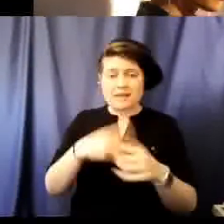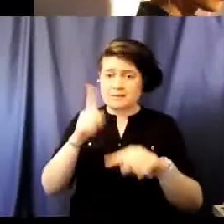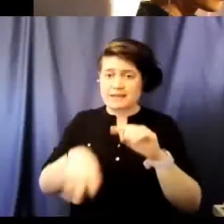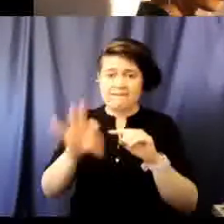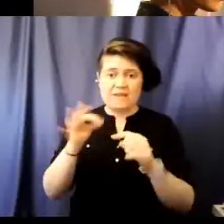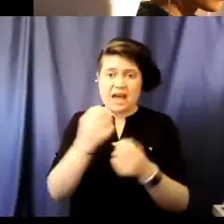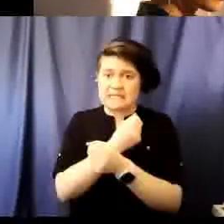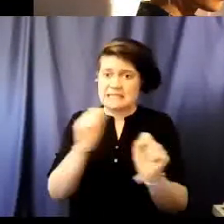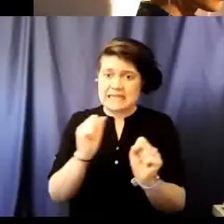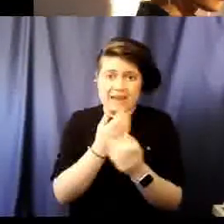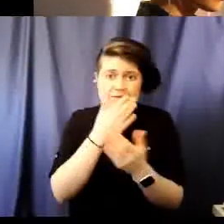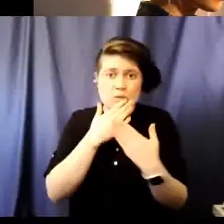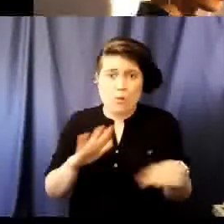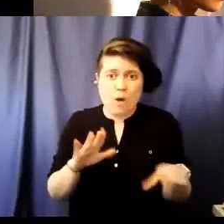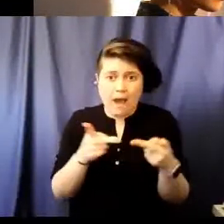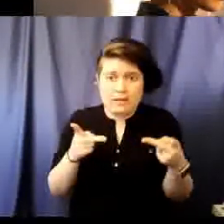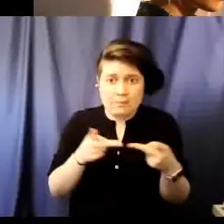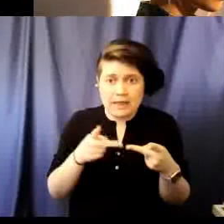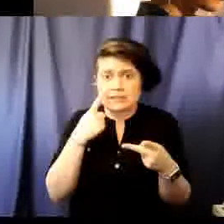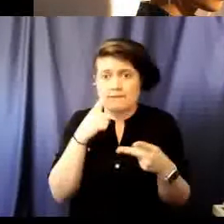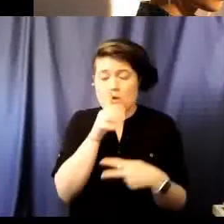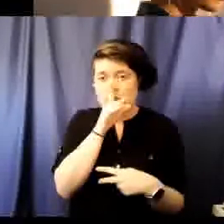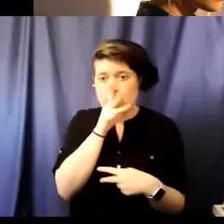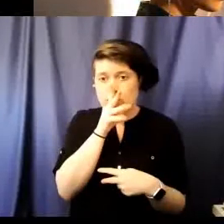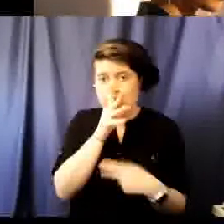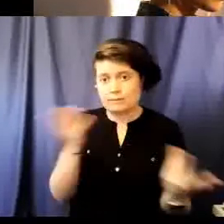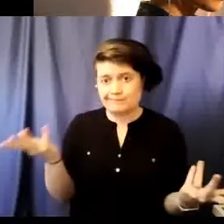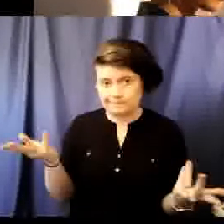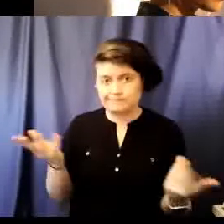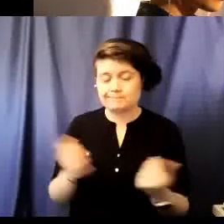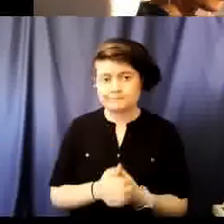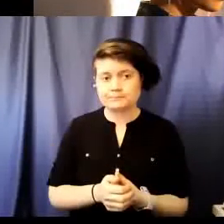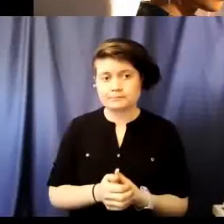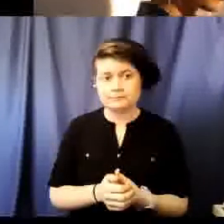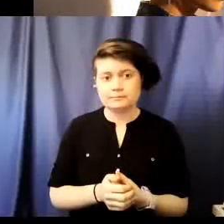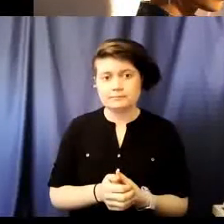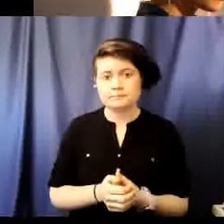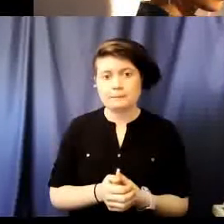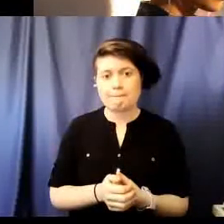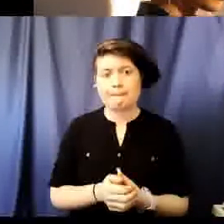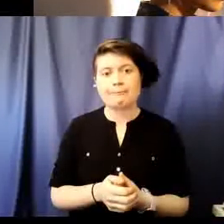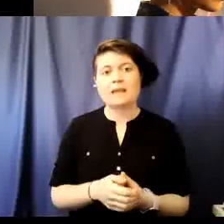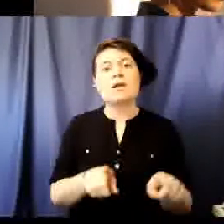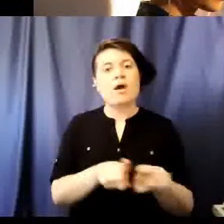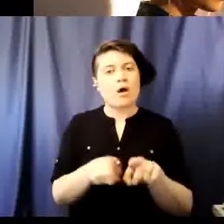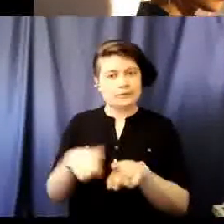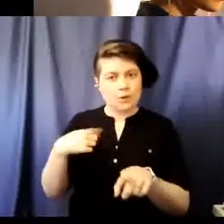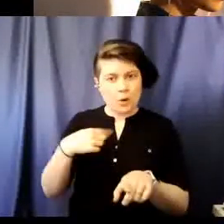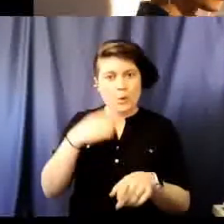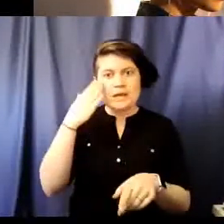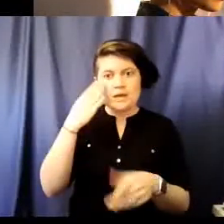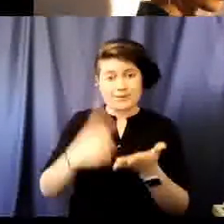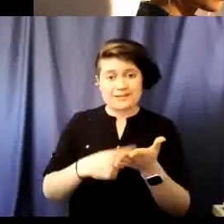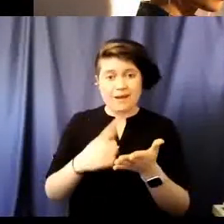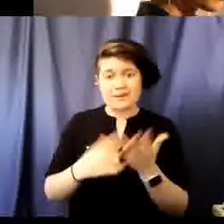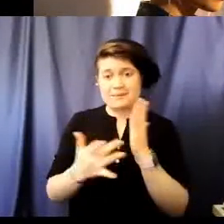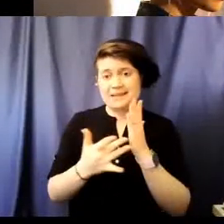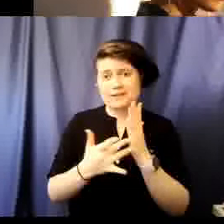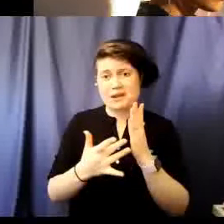place near them to be able to talk. And then we know that lastly, sometimes technology isn't